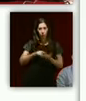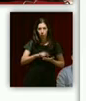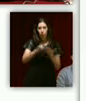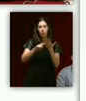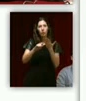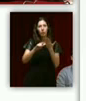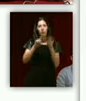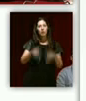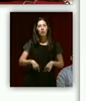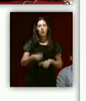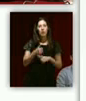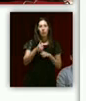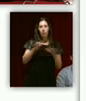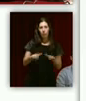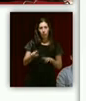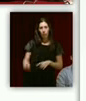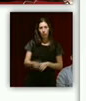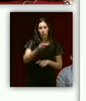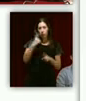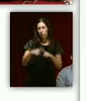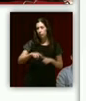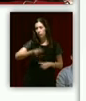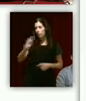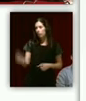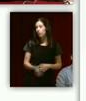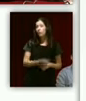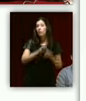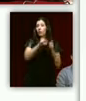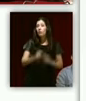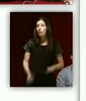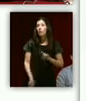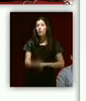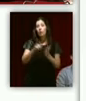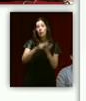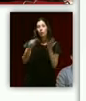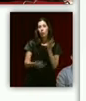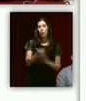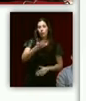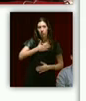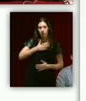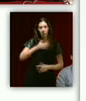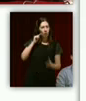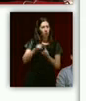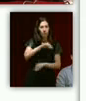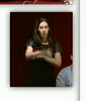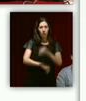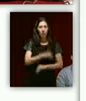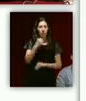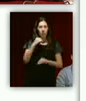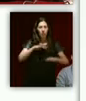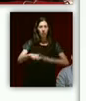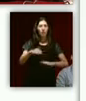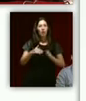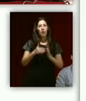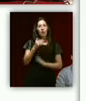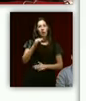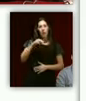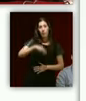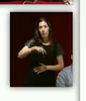everything: hats, buttons, access, a keyboard, a mouse, and we have created a language of our own so that you